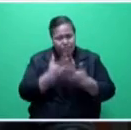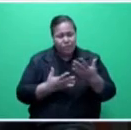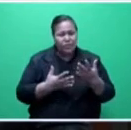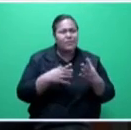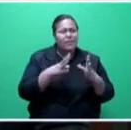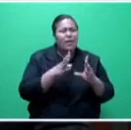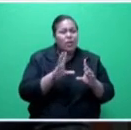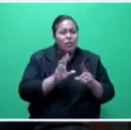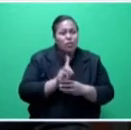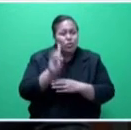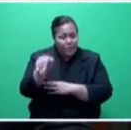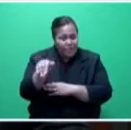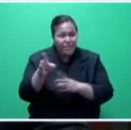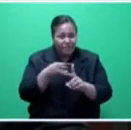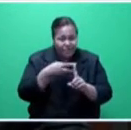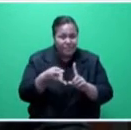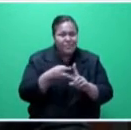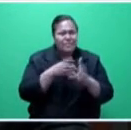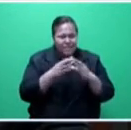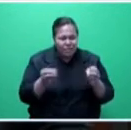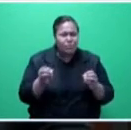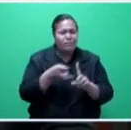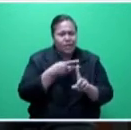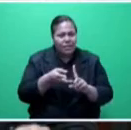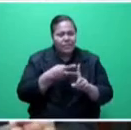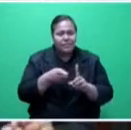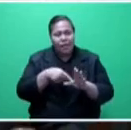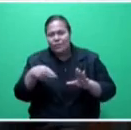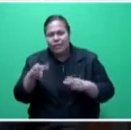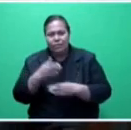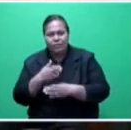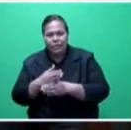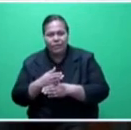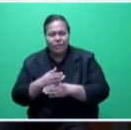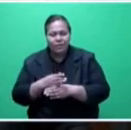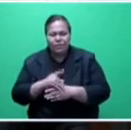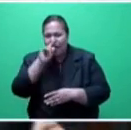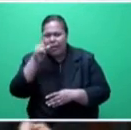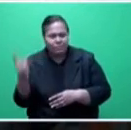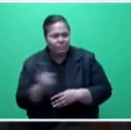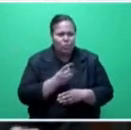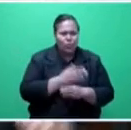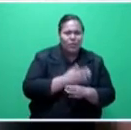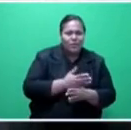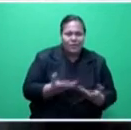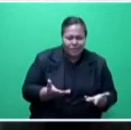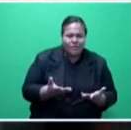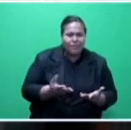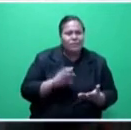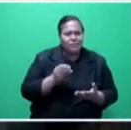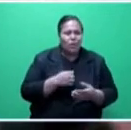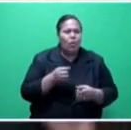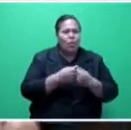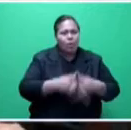workplace, which translated into loss of staff time and reduced productivity that is equivalent to almost 10 days